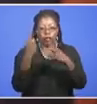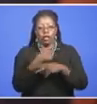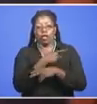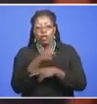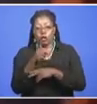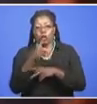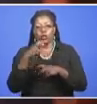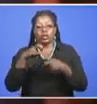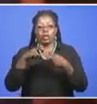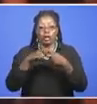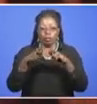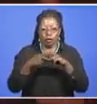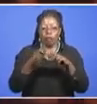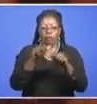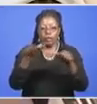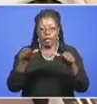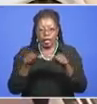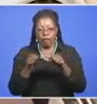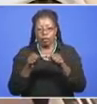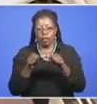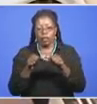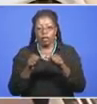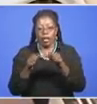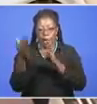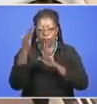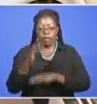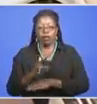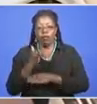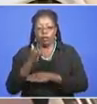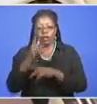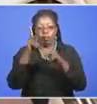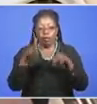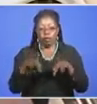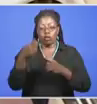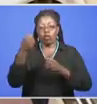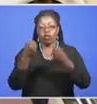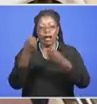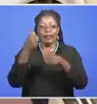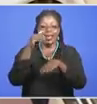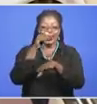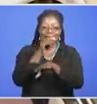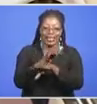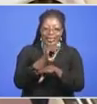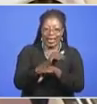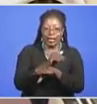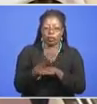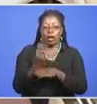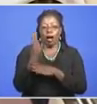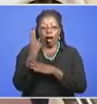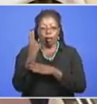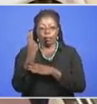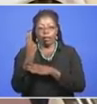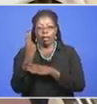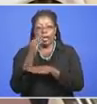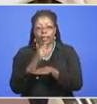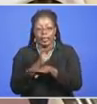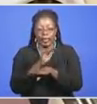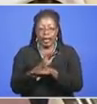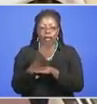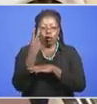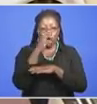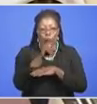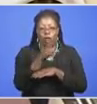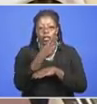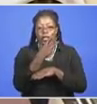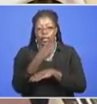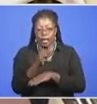and we make our presence felt. Persons who are driving on the streets at night, we are up and about like a hawk, watching them